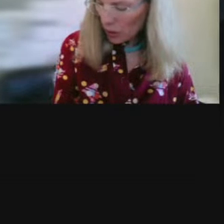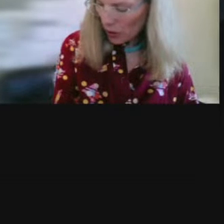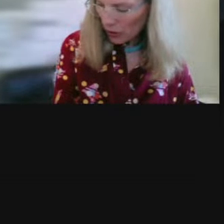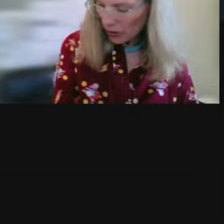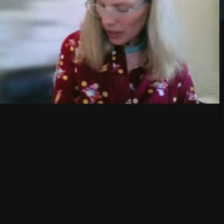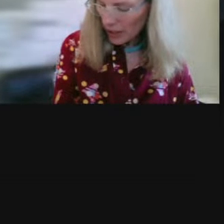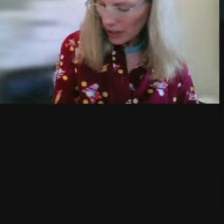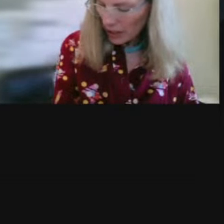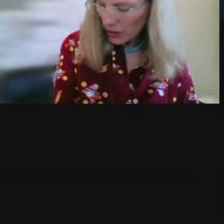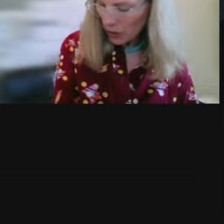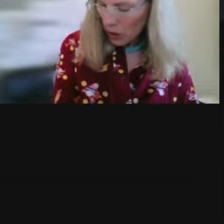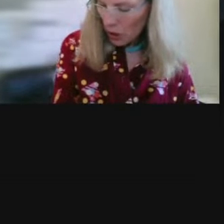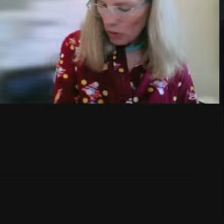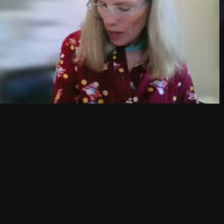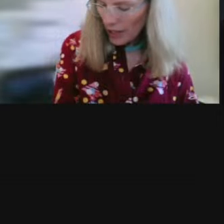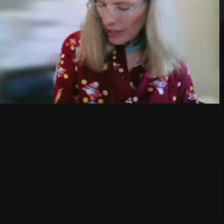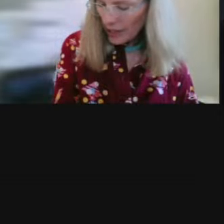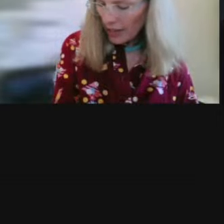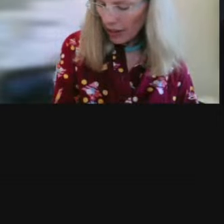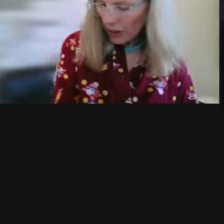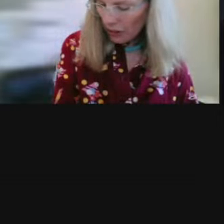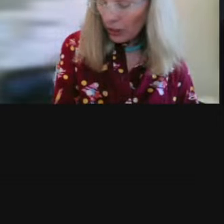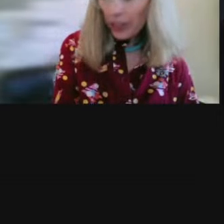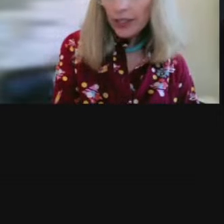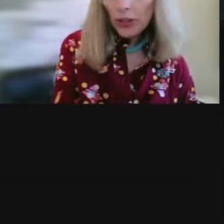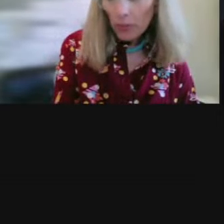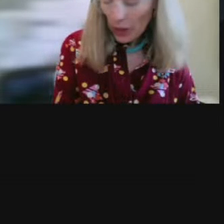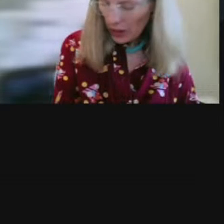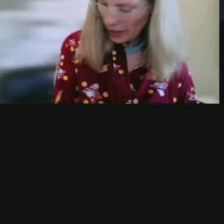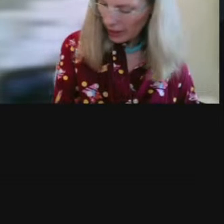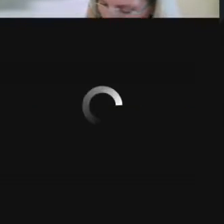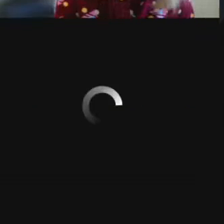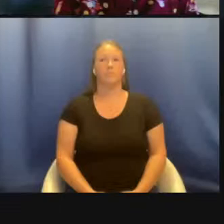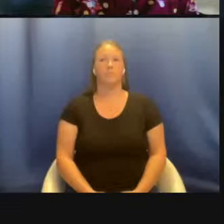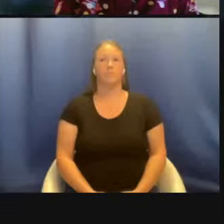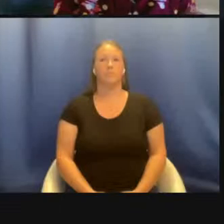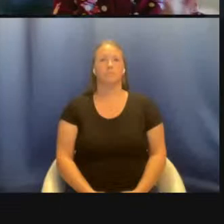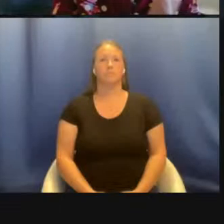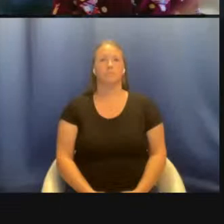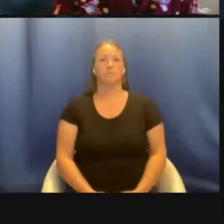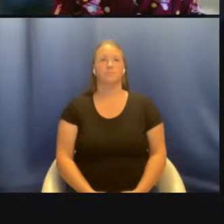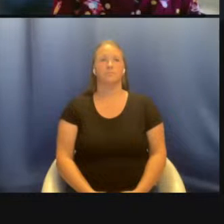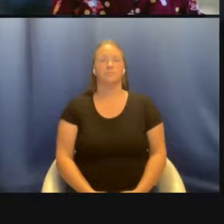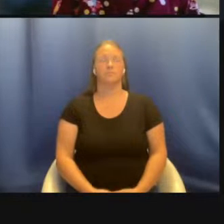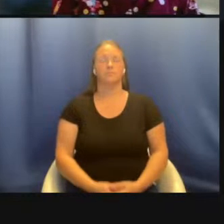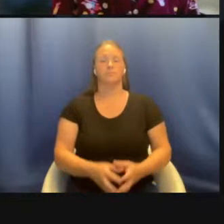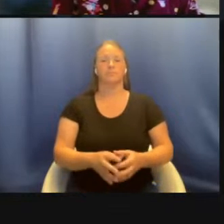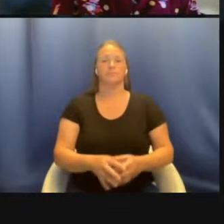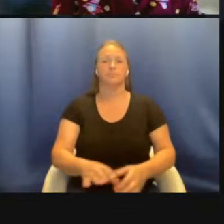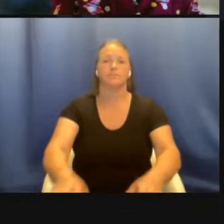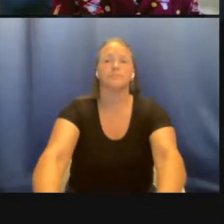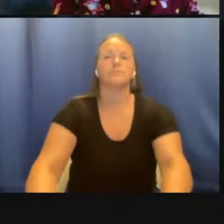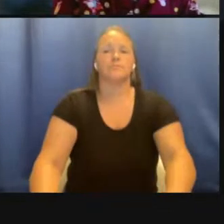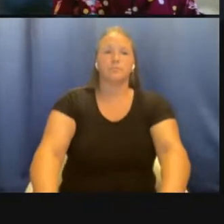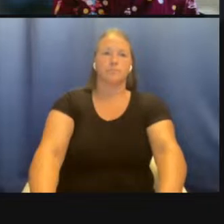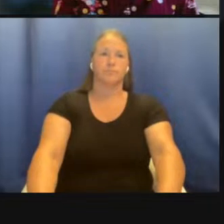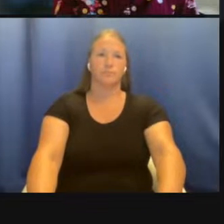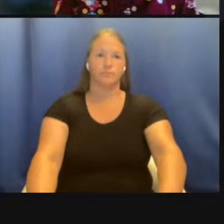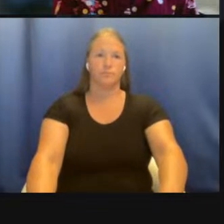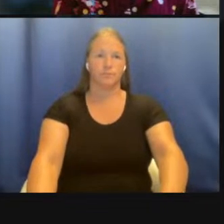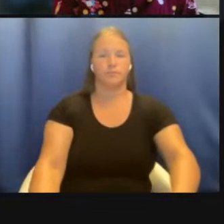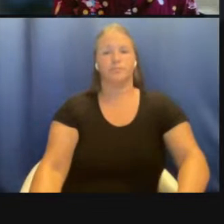young brother of 19 whom I had sent on a frigate to America," a bit of a gentle way of